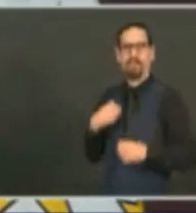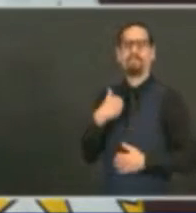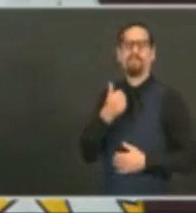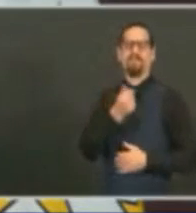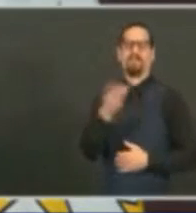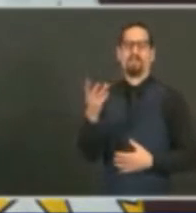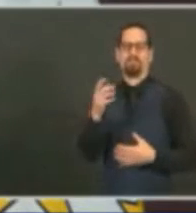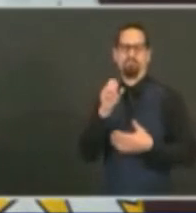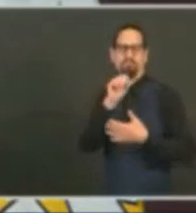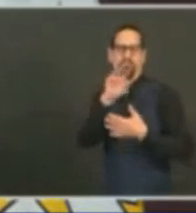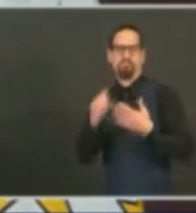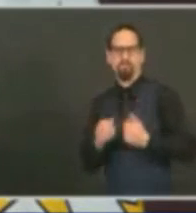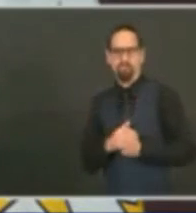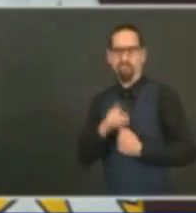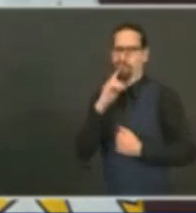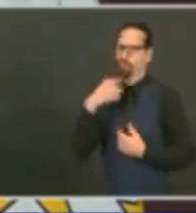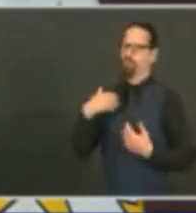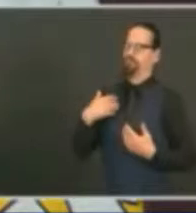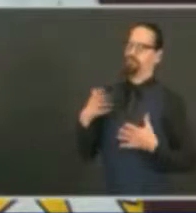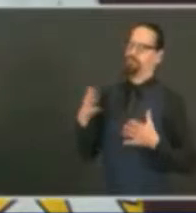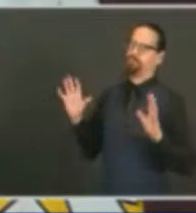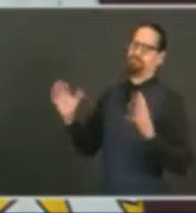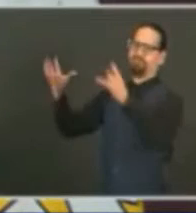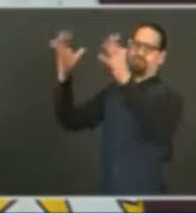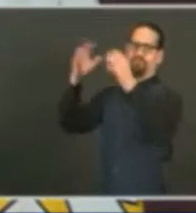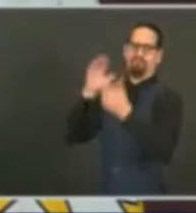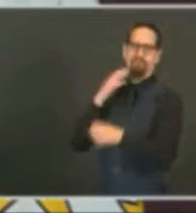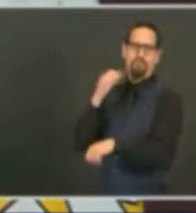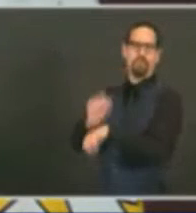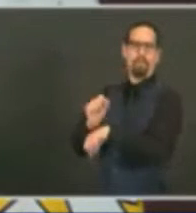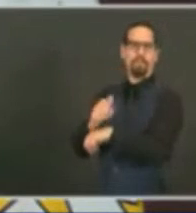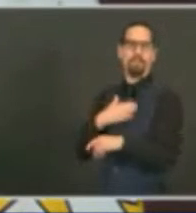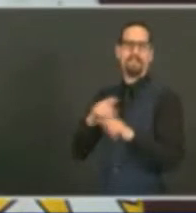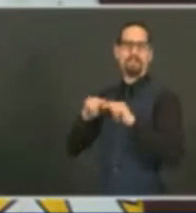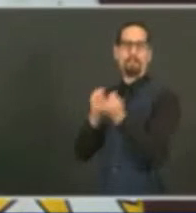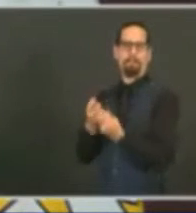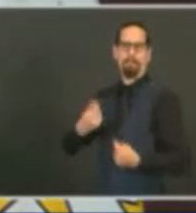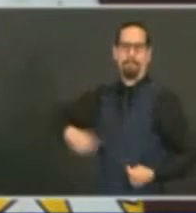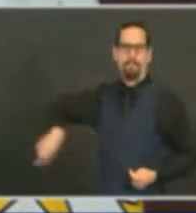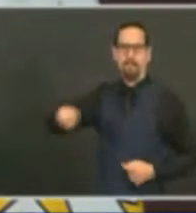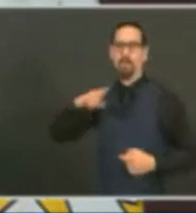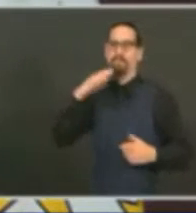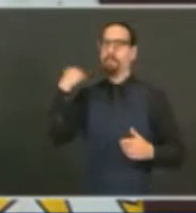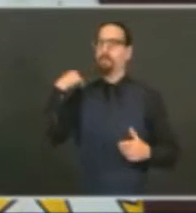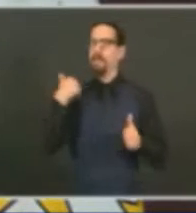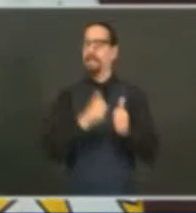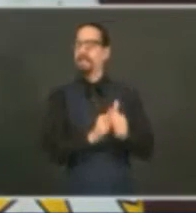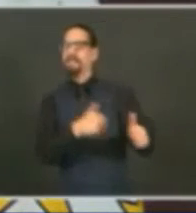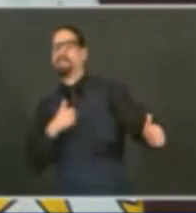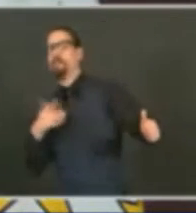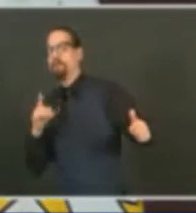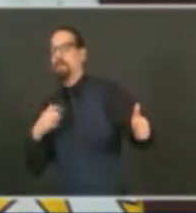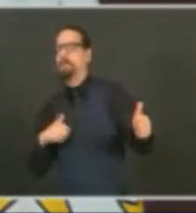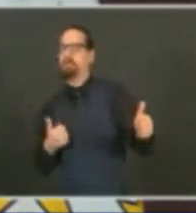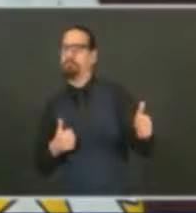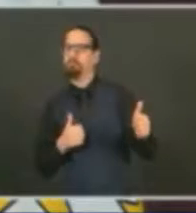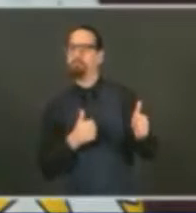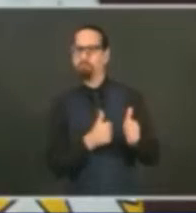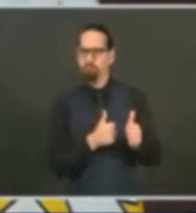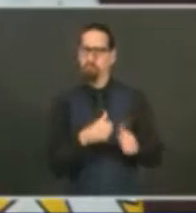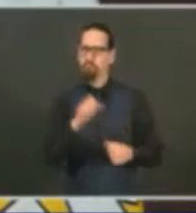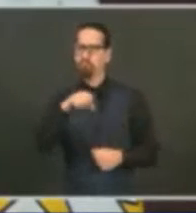great job in reducing the backlog that exists. But we've also come up with